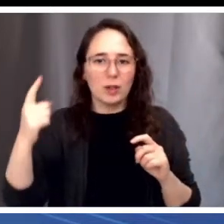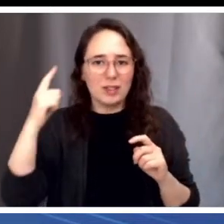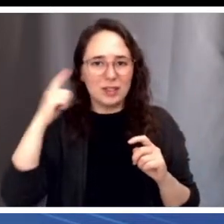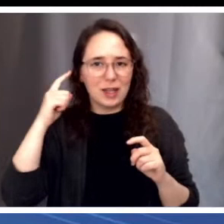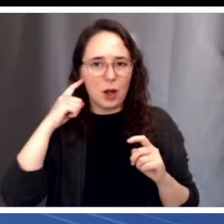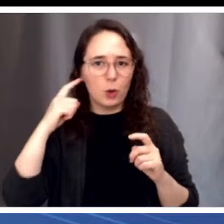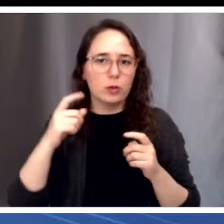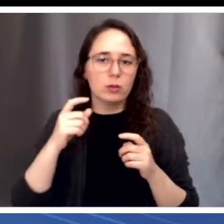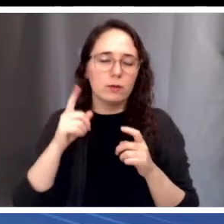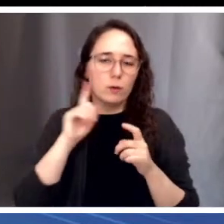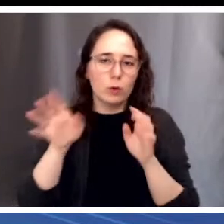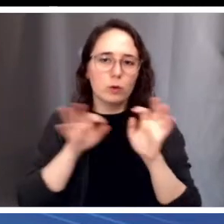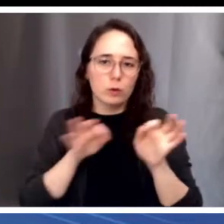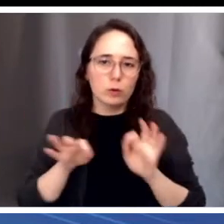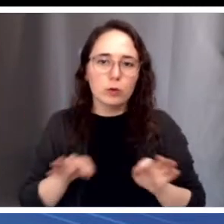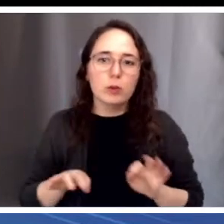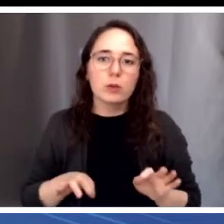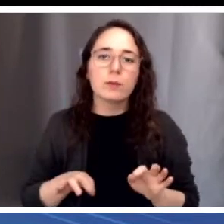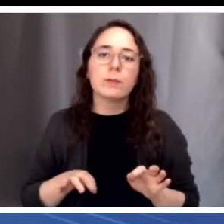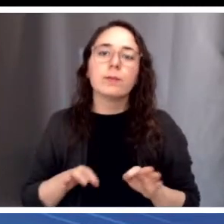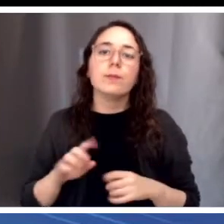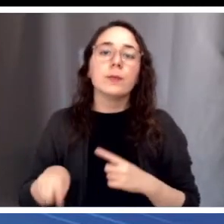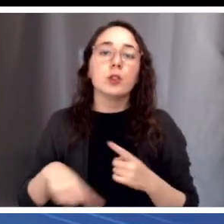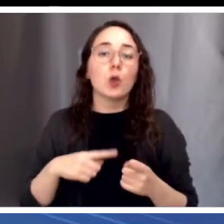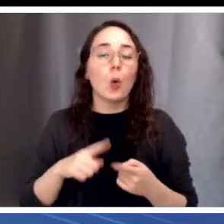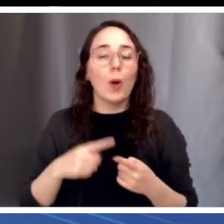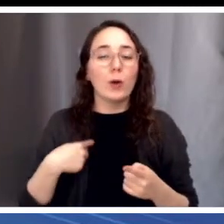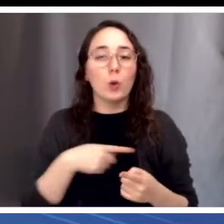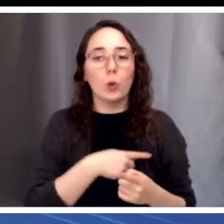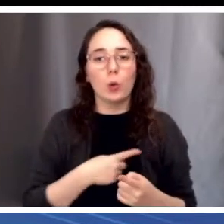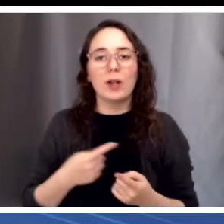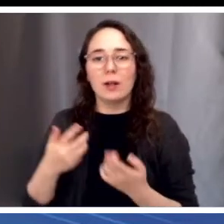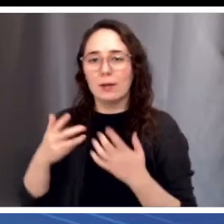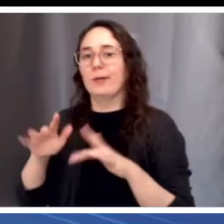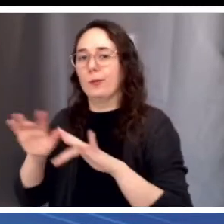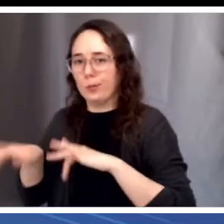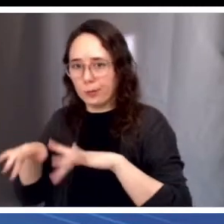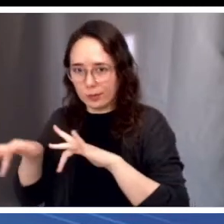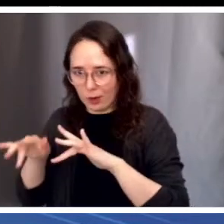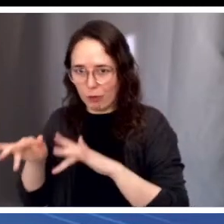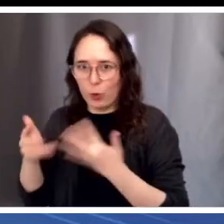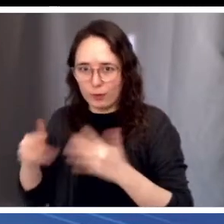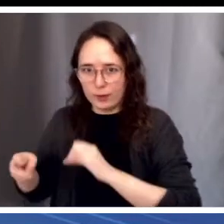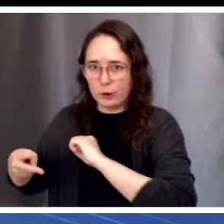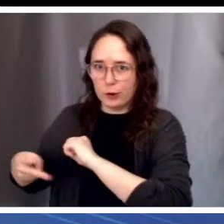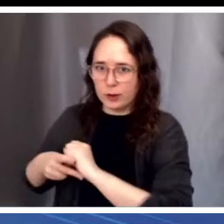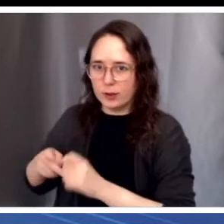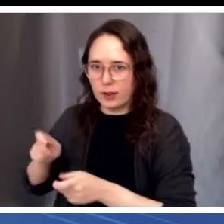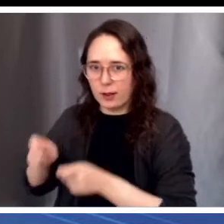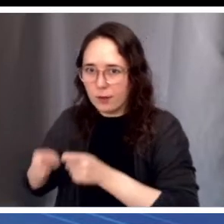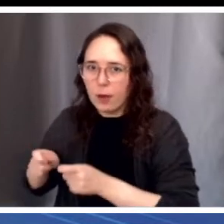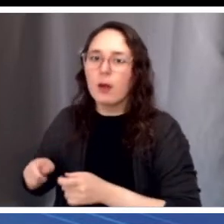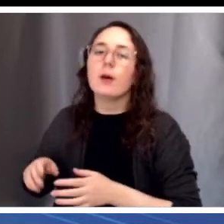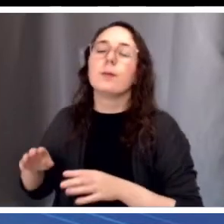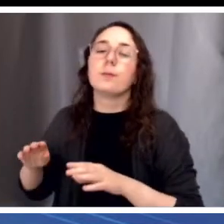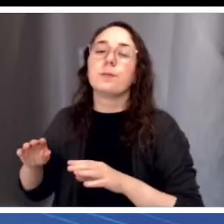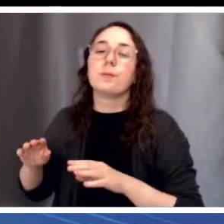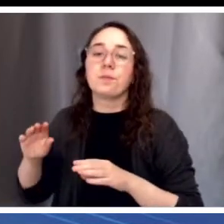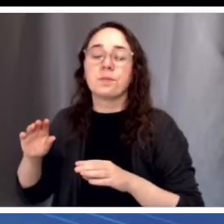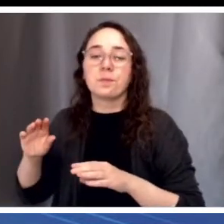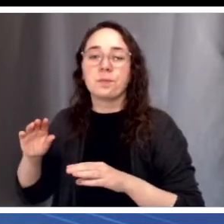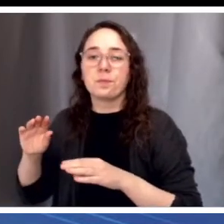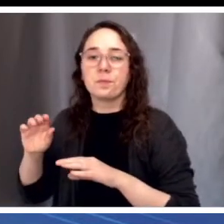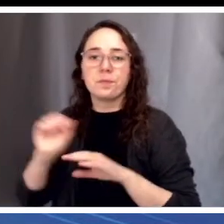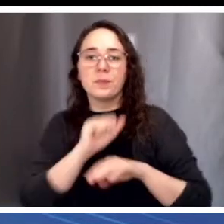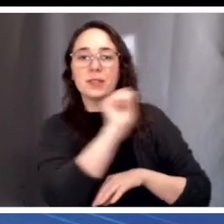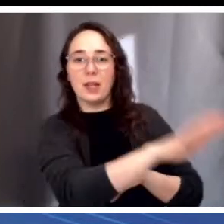we deliver our deliverables, or, you know, when we're finished with our recordings, and we're delivering the assets, that audio-only is